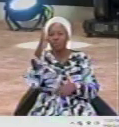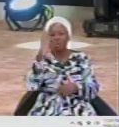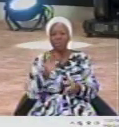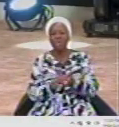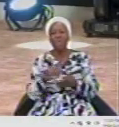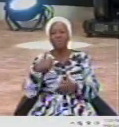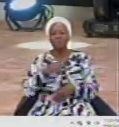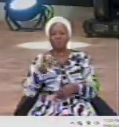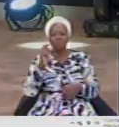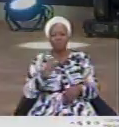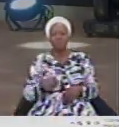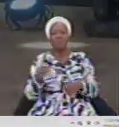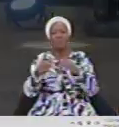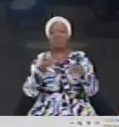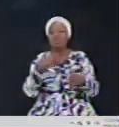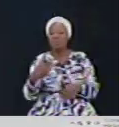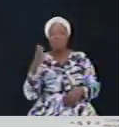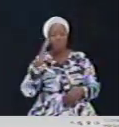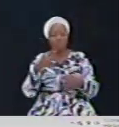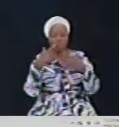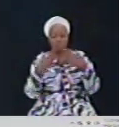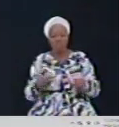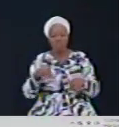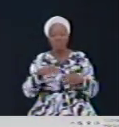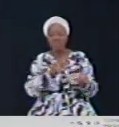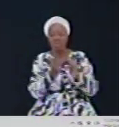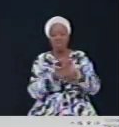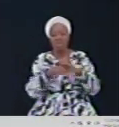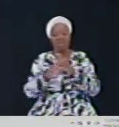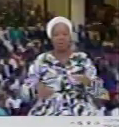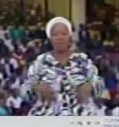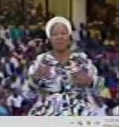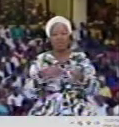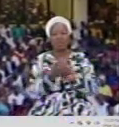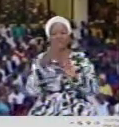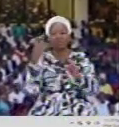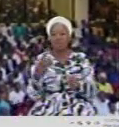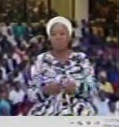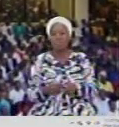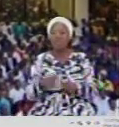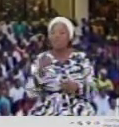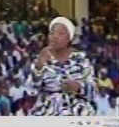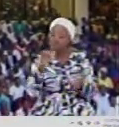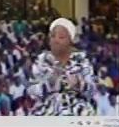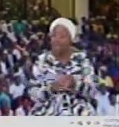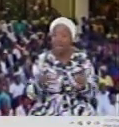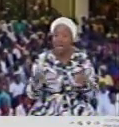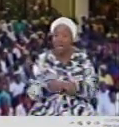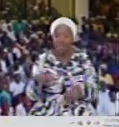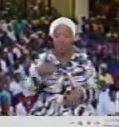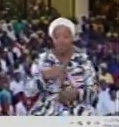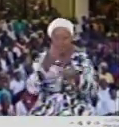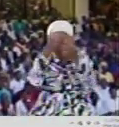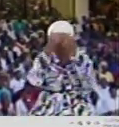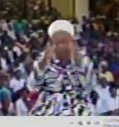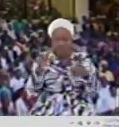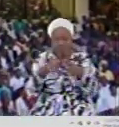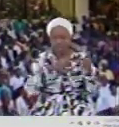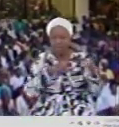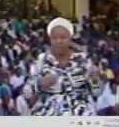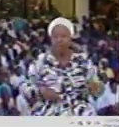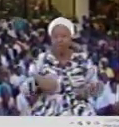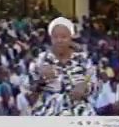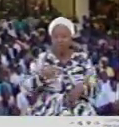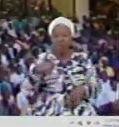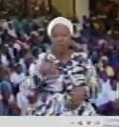ought to. Things will change in our prayer life. So that as we are obedient to the Lord, while we